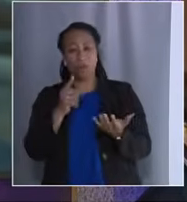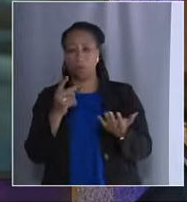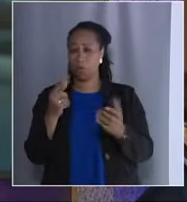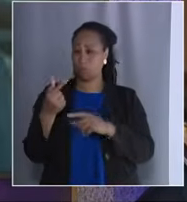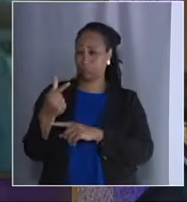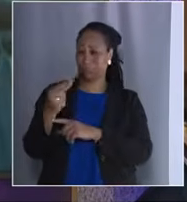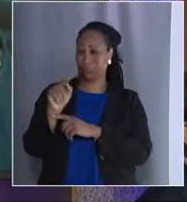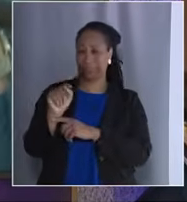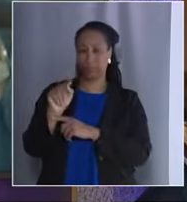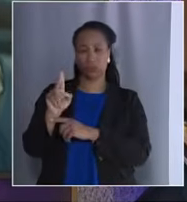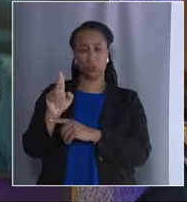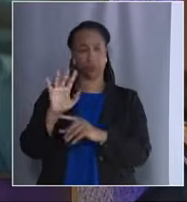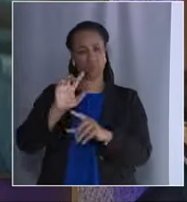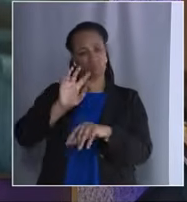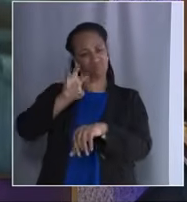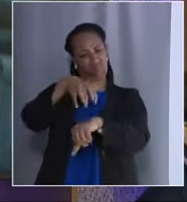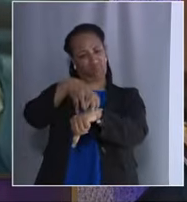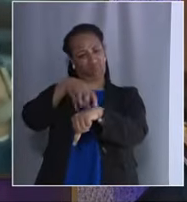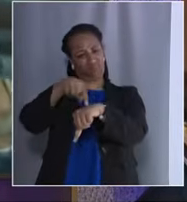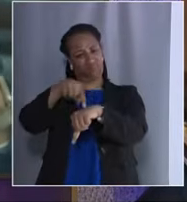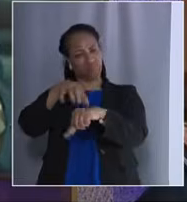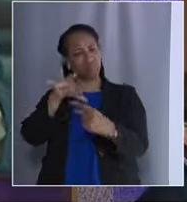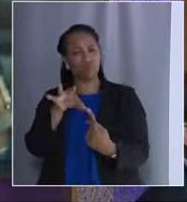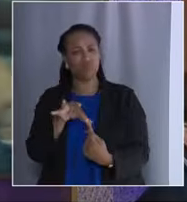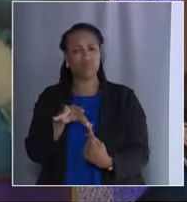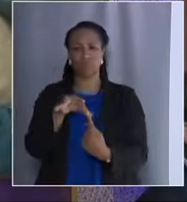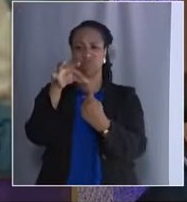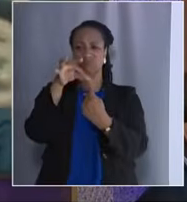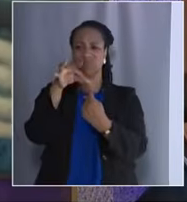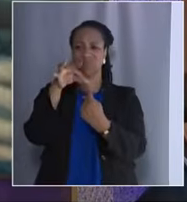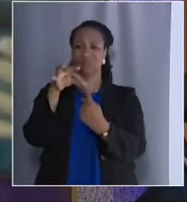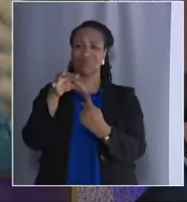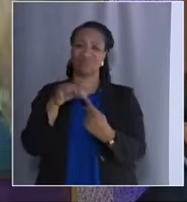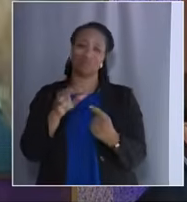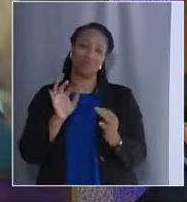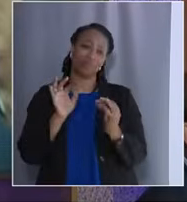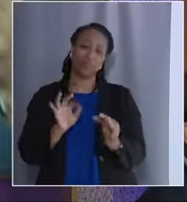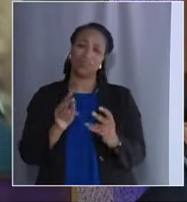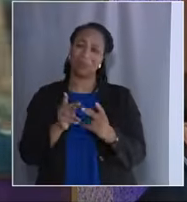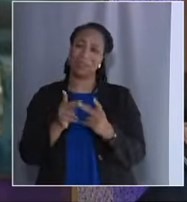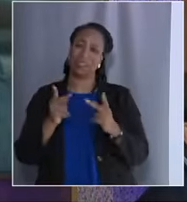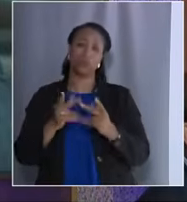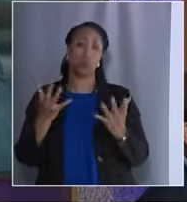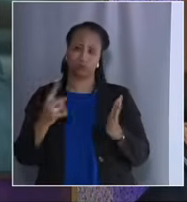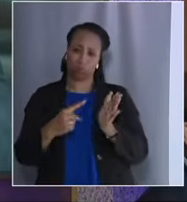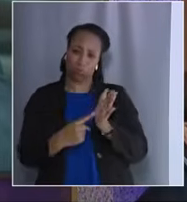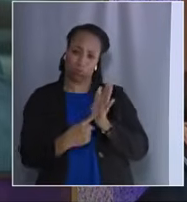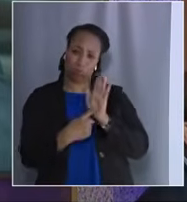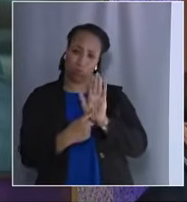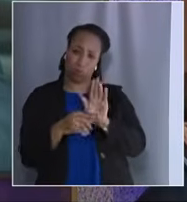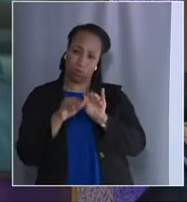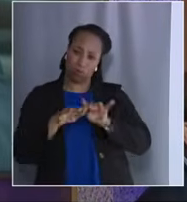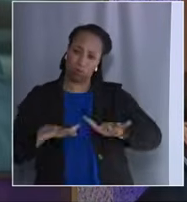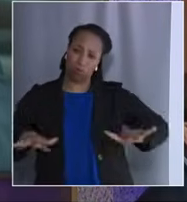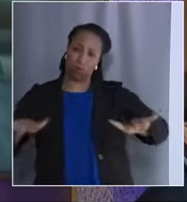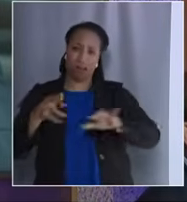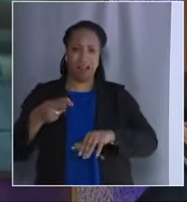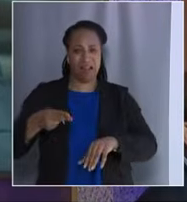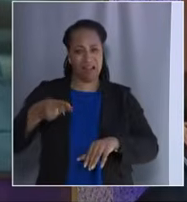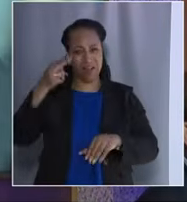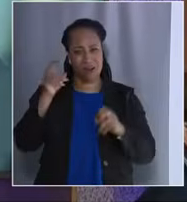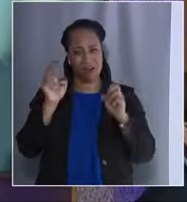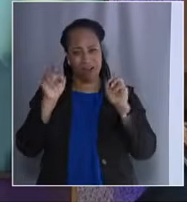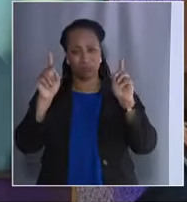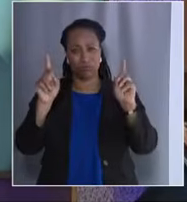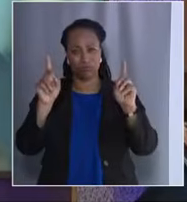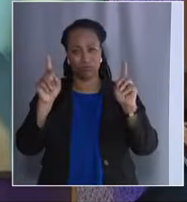special is it truly is poised to show the way higher education exists to solve the biggest challenges of society.